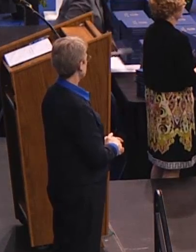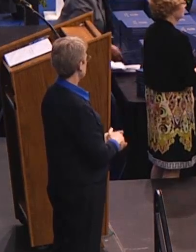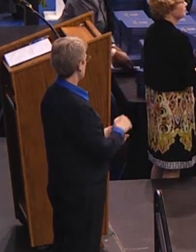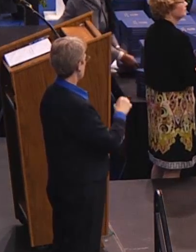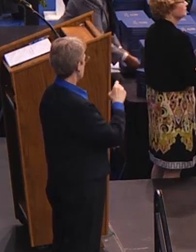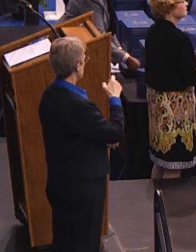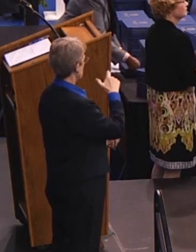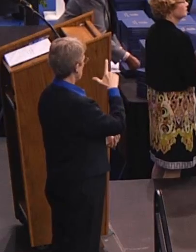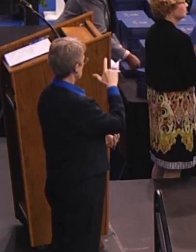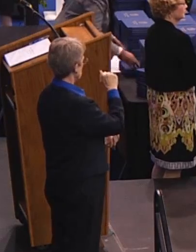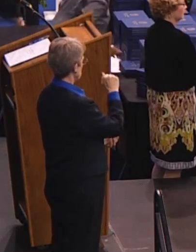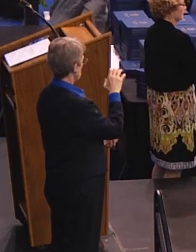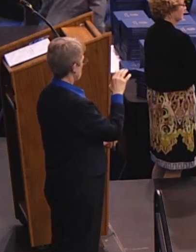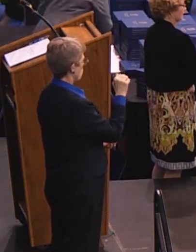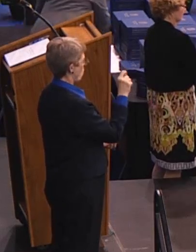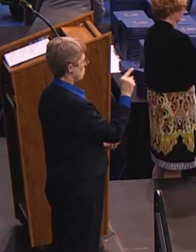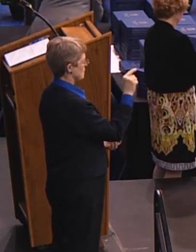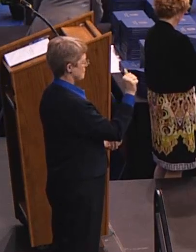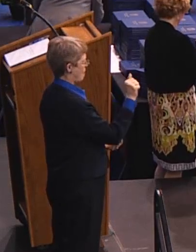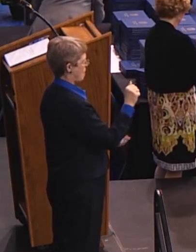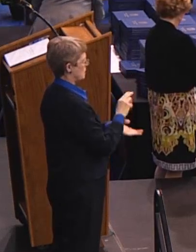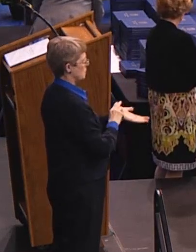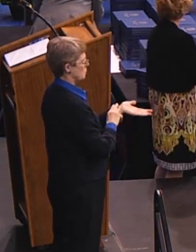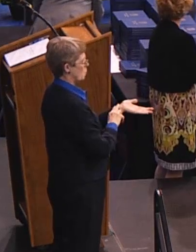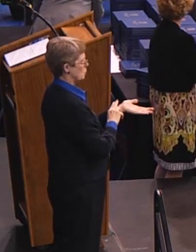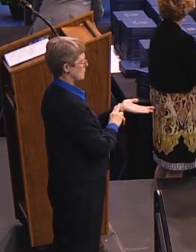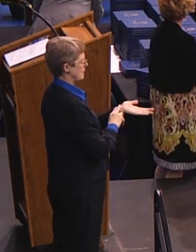Angela Marie Costa, nursing.